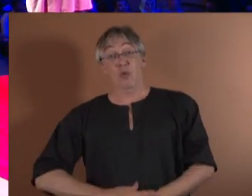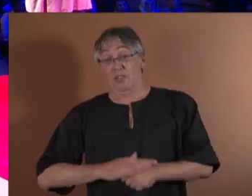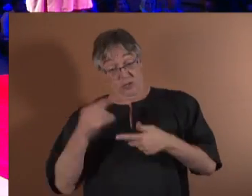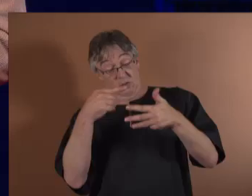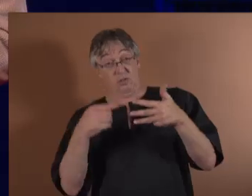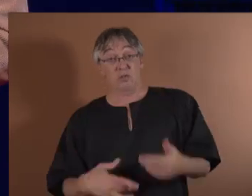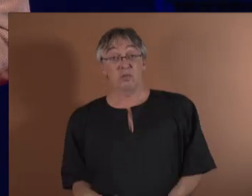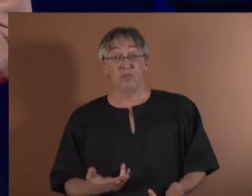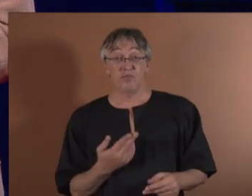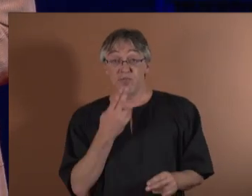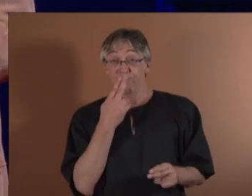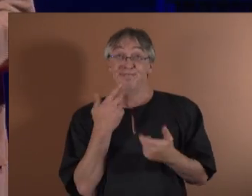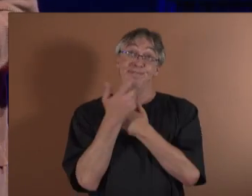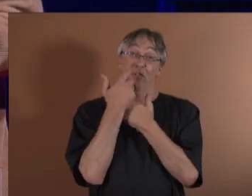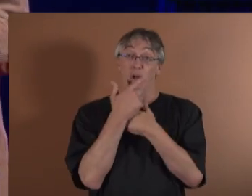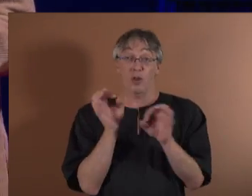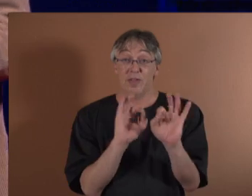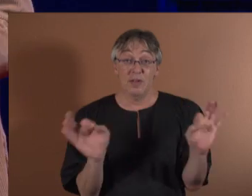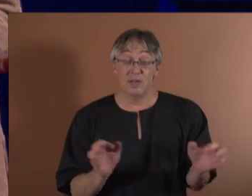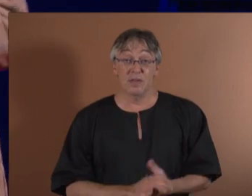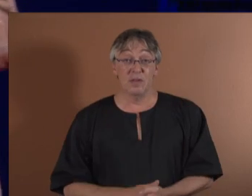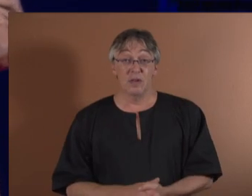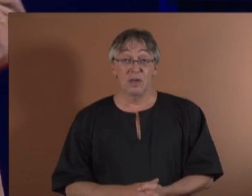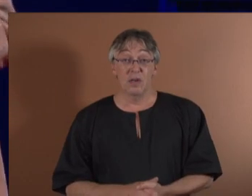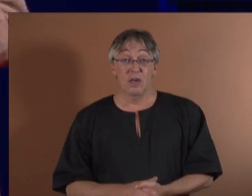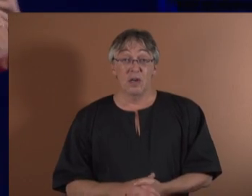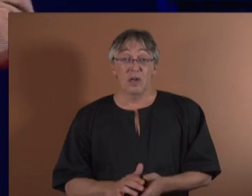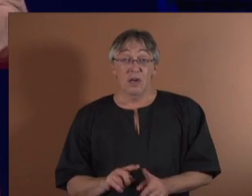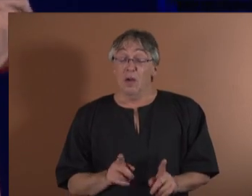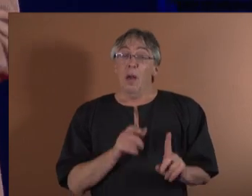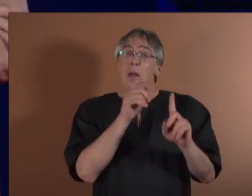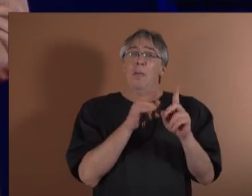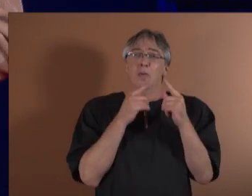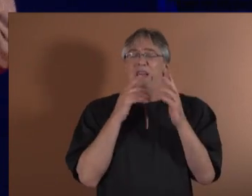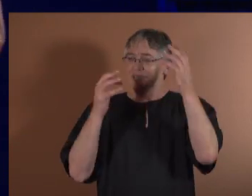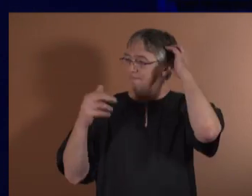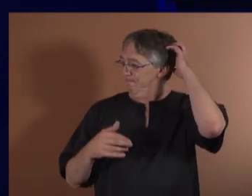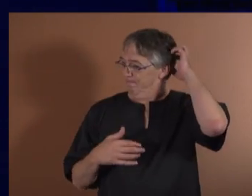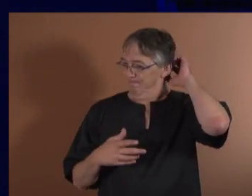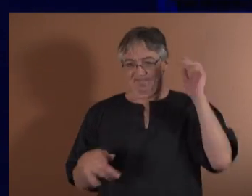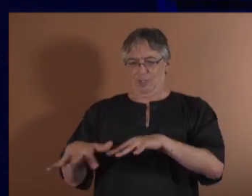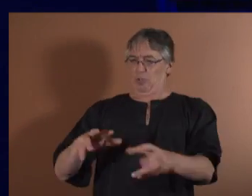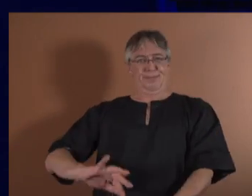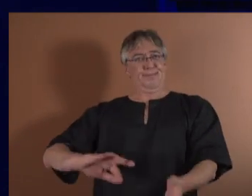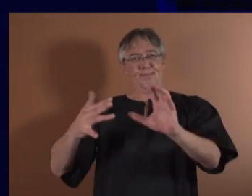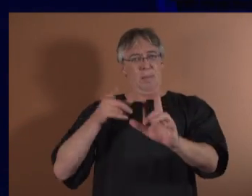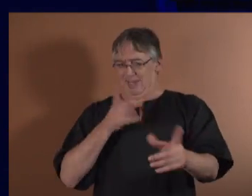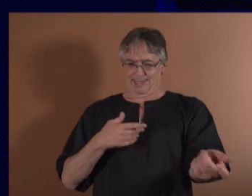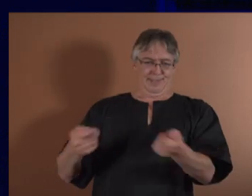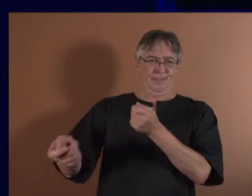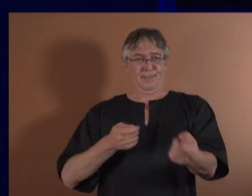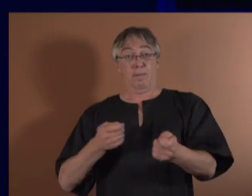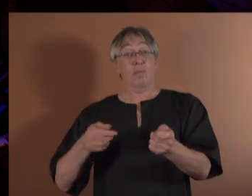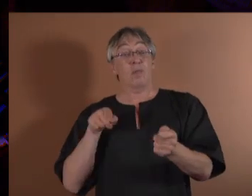no fun, right? But then people in all integrity say, okay, well, I guess we have to handle the situation, and they move into what I've discovered as the